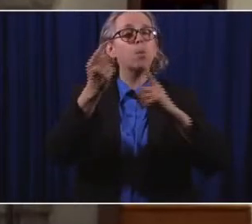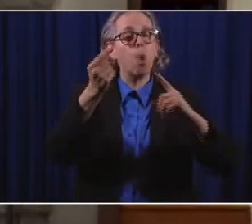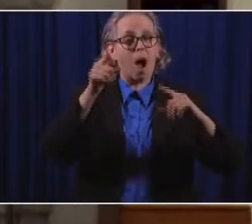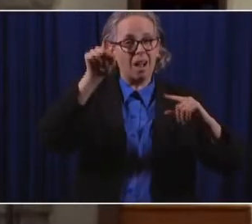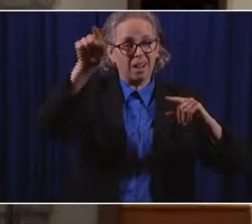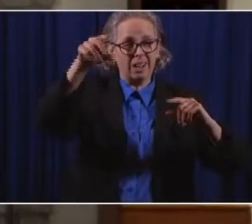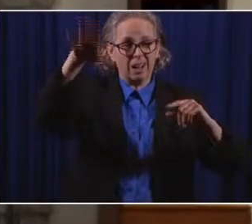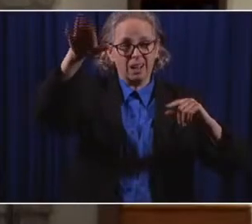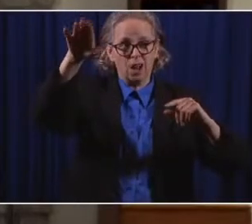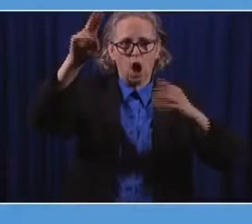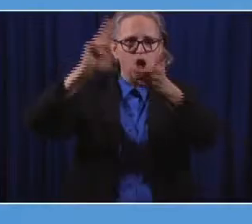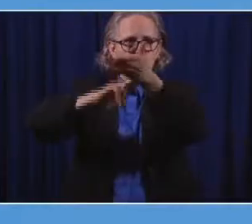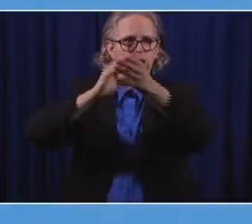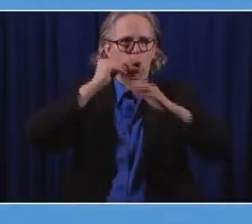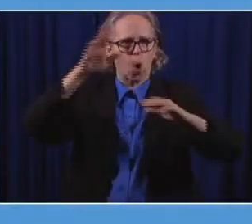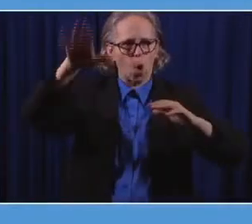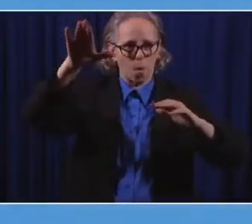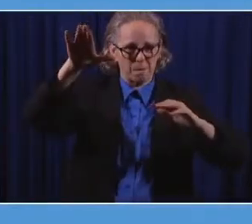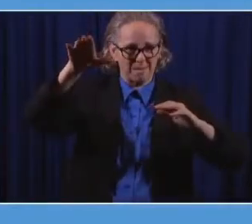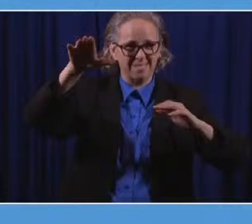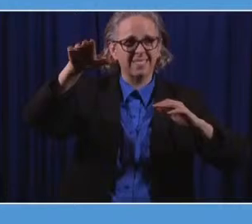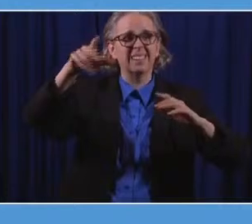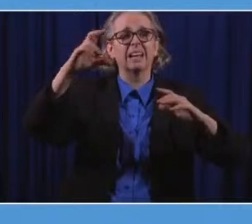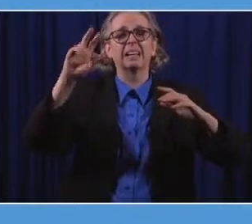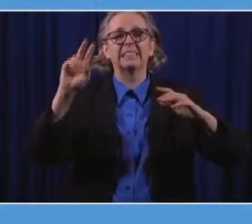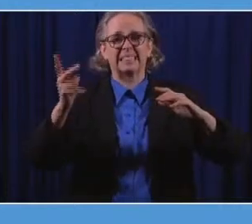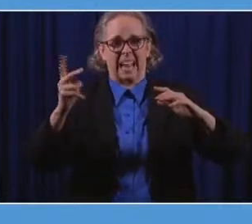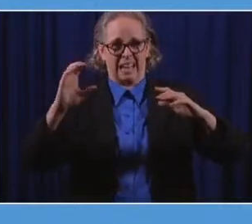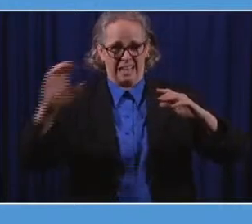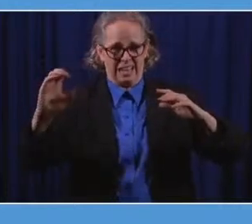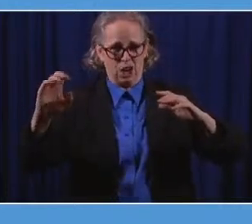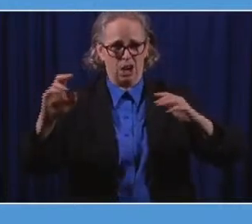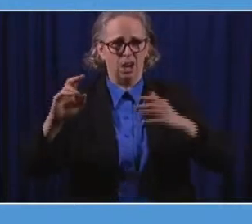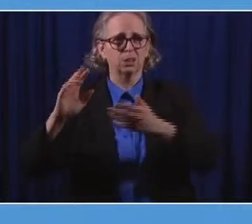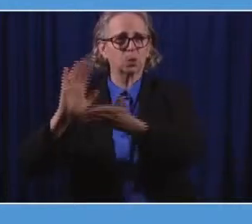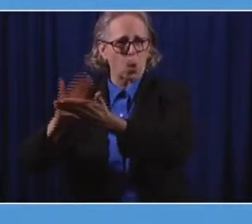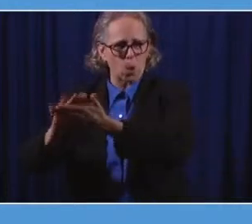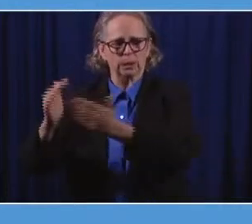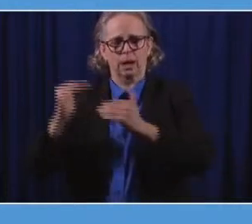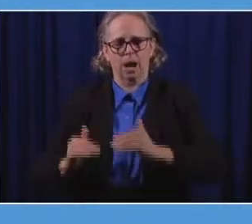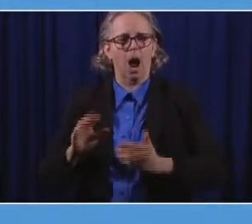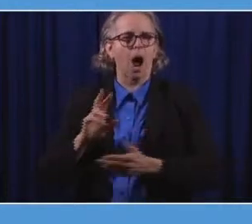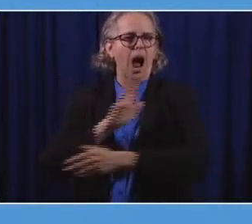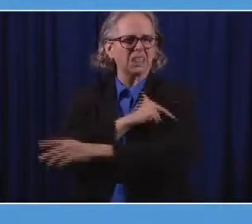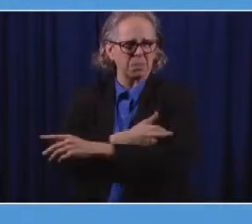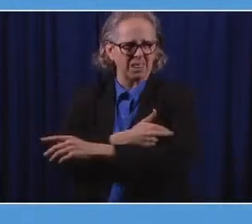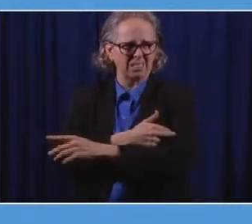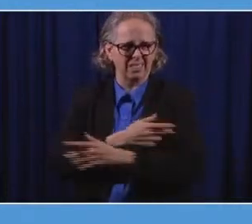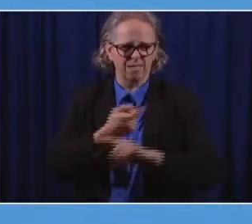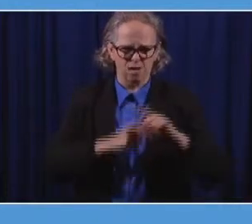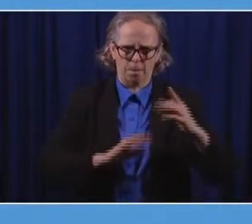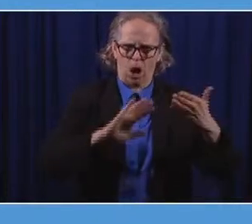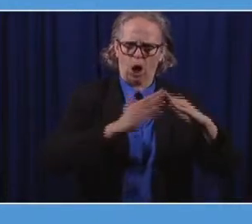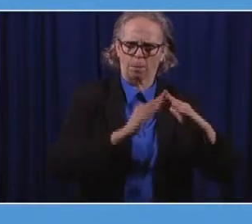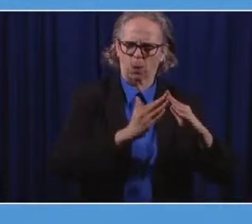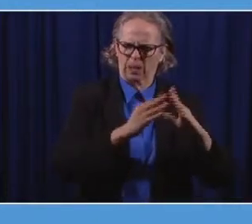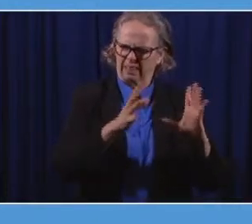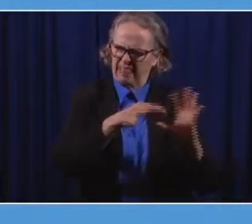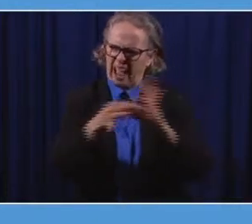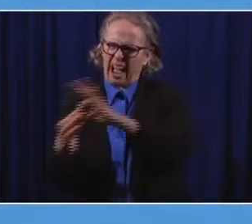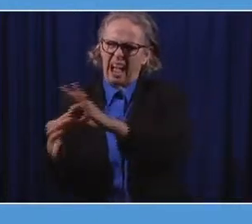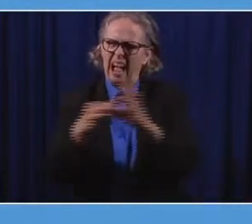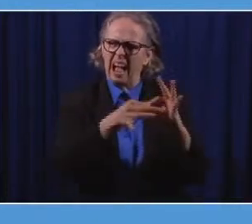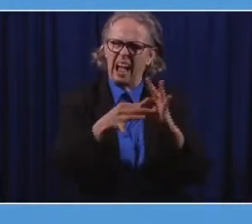our nursing homes, our schools, and in our hospitals. It is cause and effect. As the virus spreads in the community from gatherings where people aren't